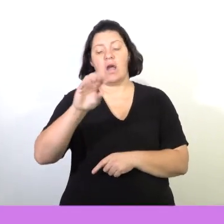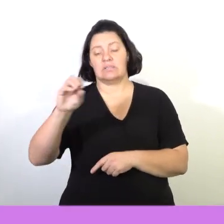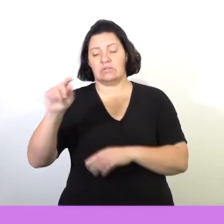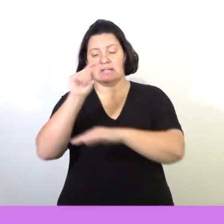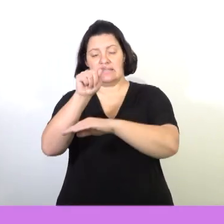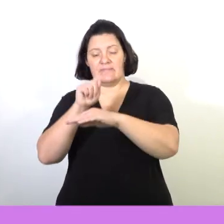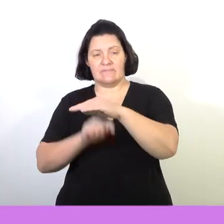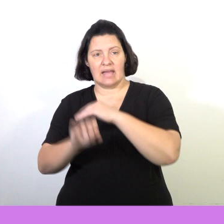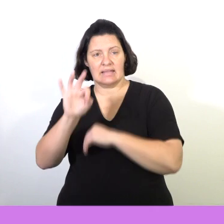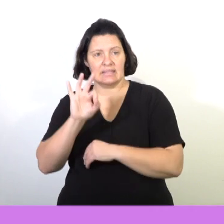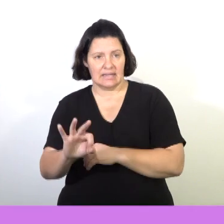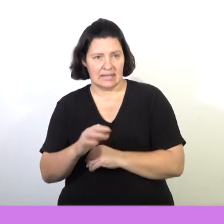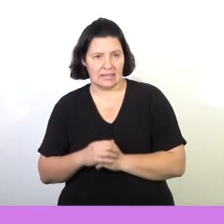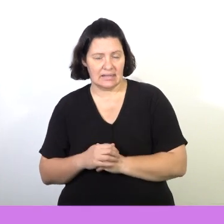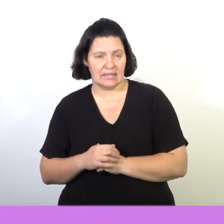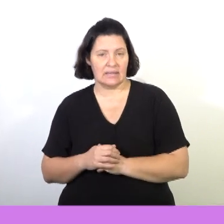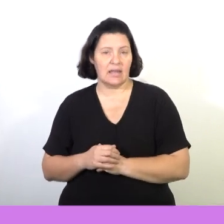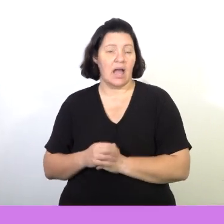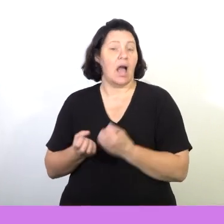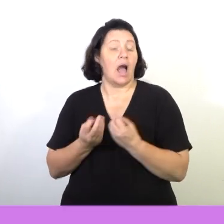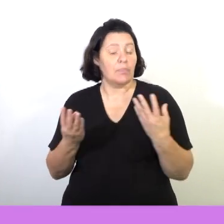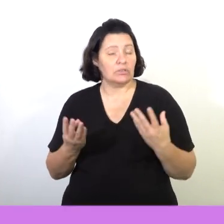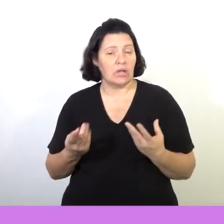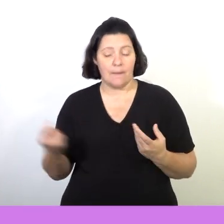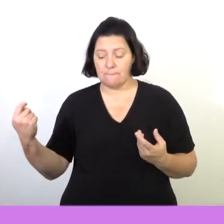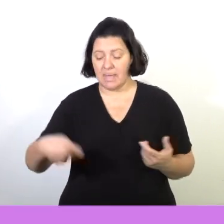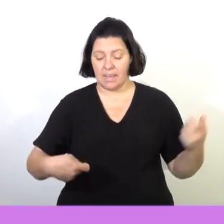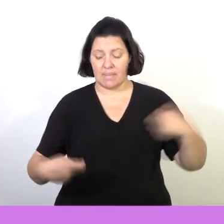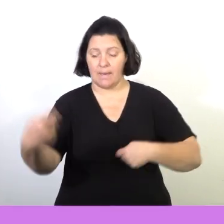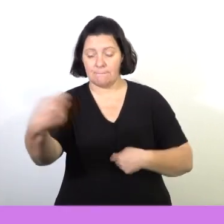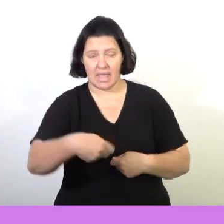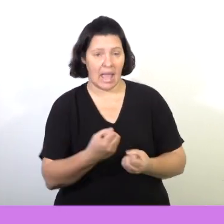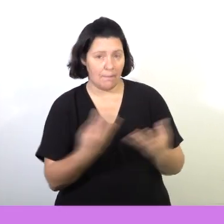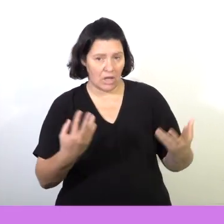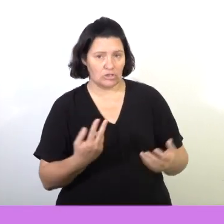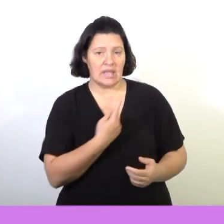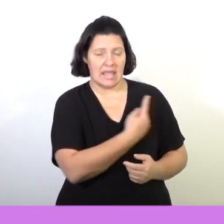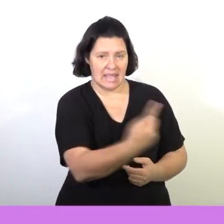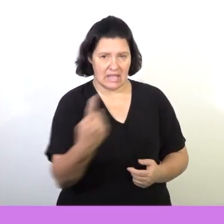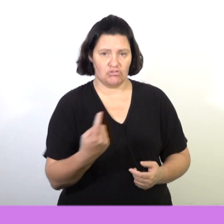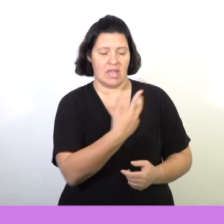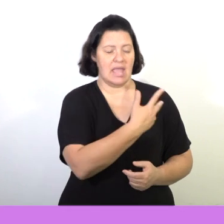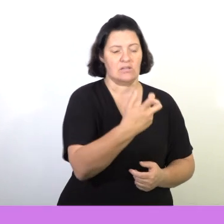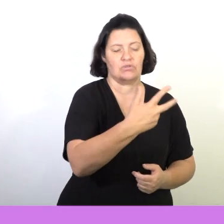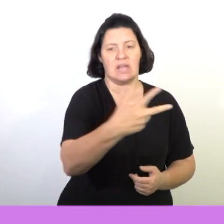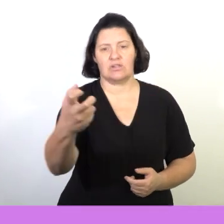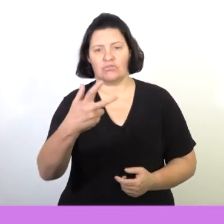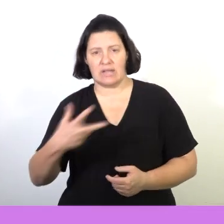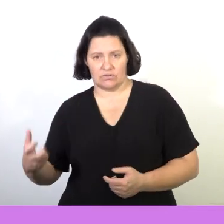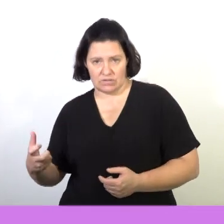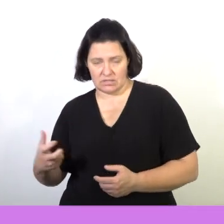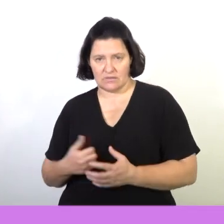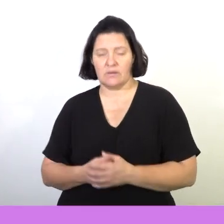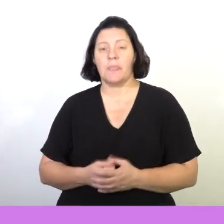2,400 divided by 3. It means they will each contribute 800 rand.